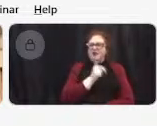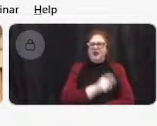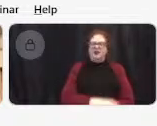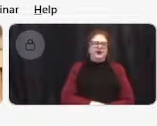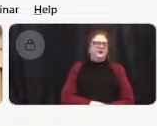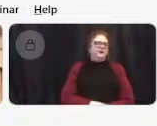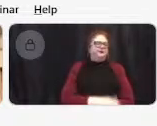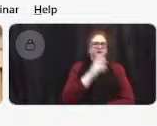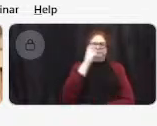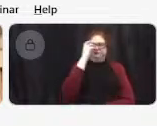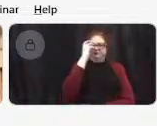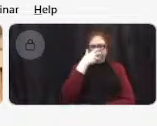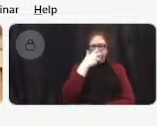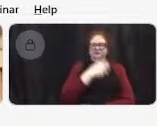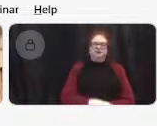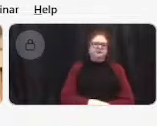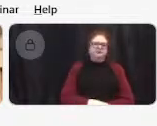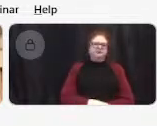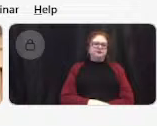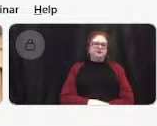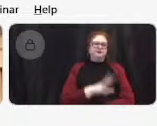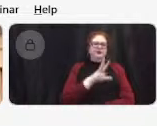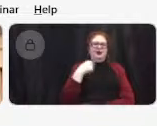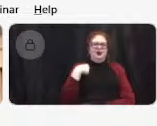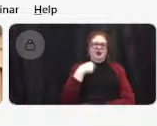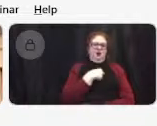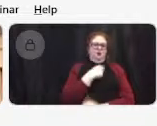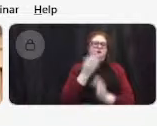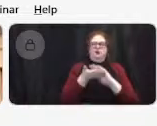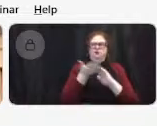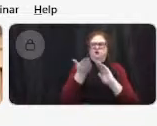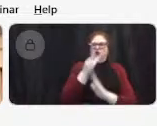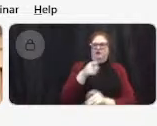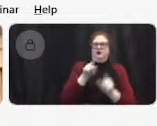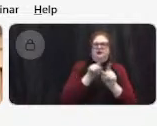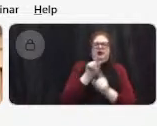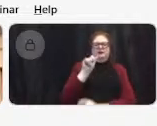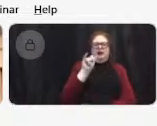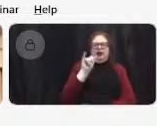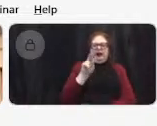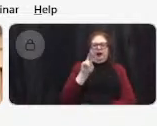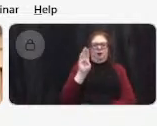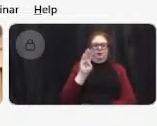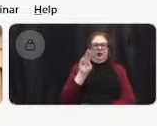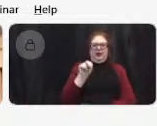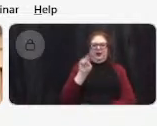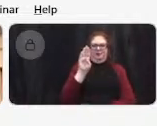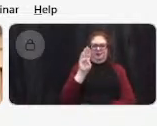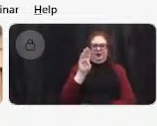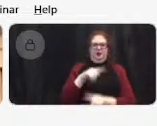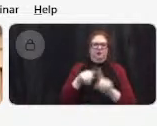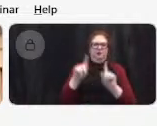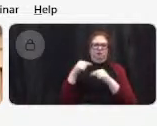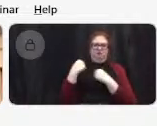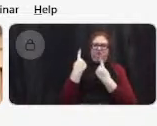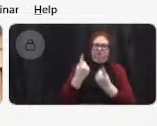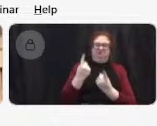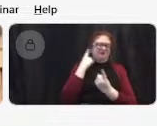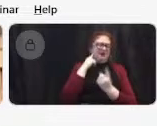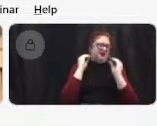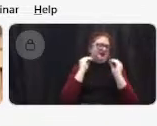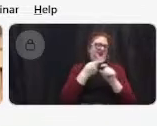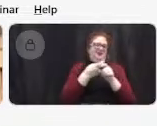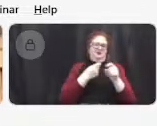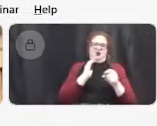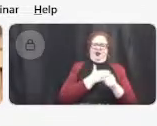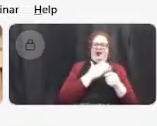we have been running it as an Airbnb. And to date, I have not heard anything from my neighbors. We've been